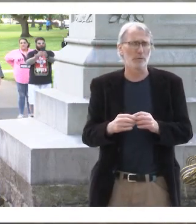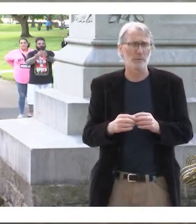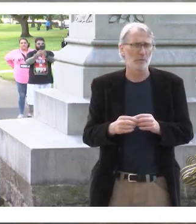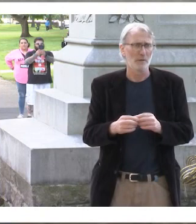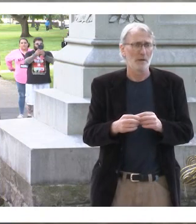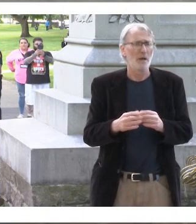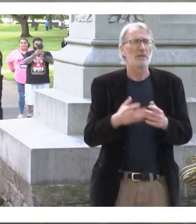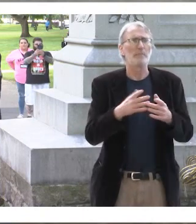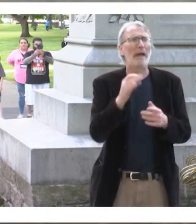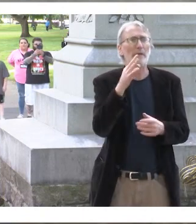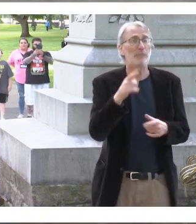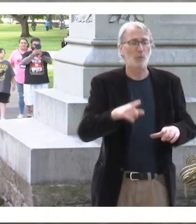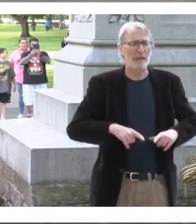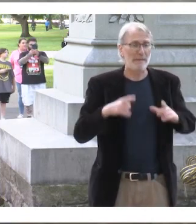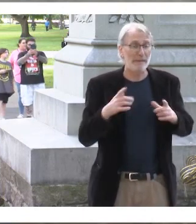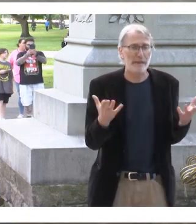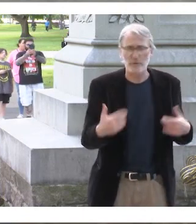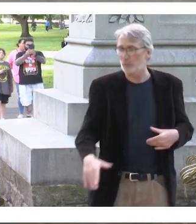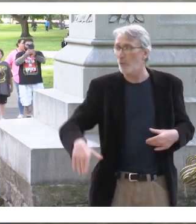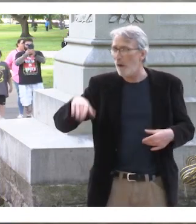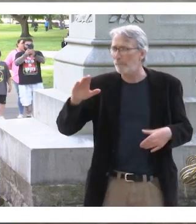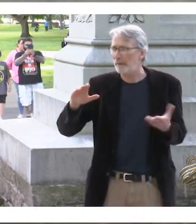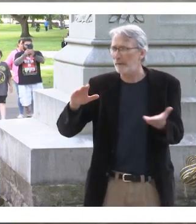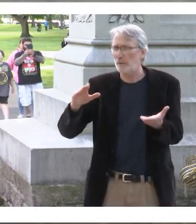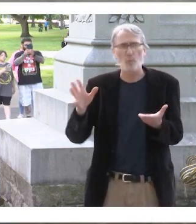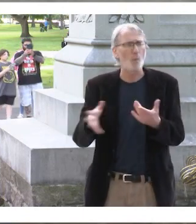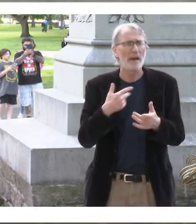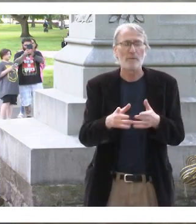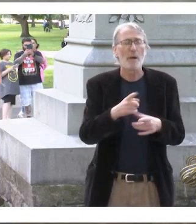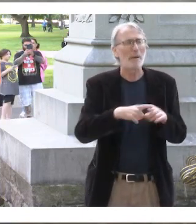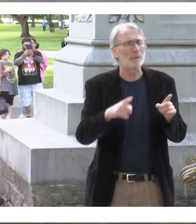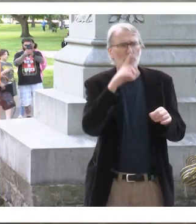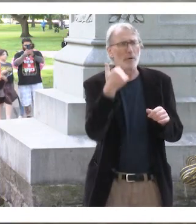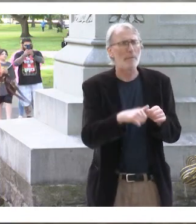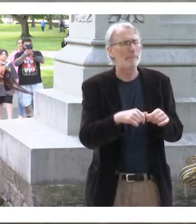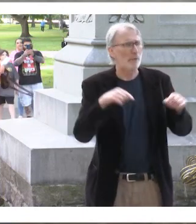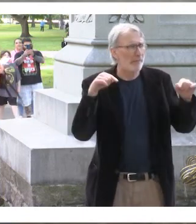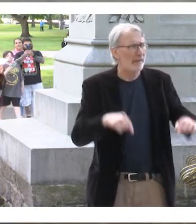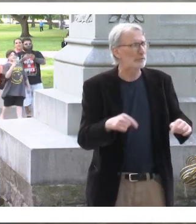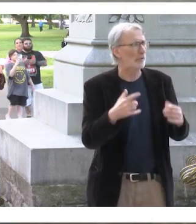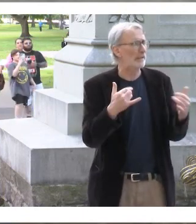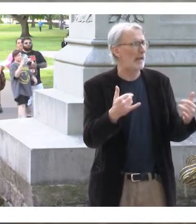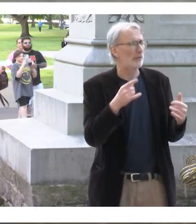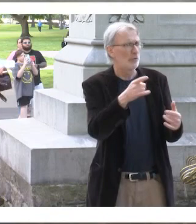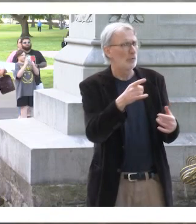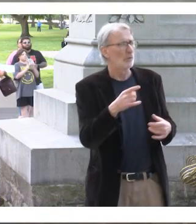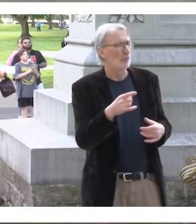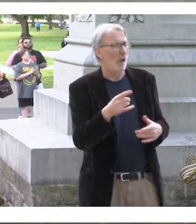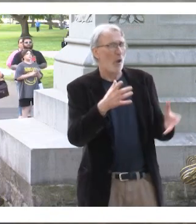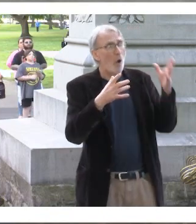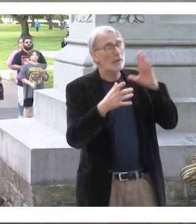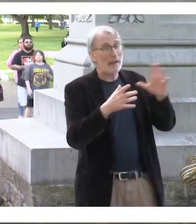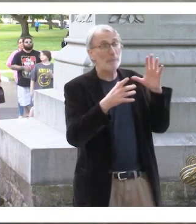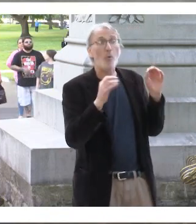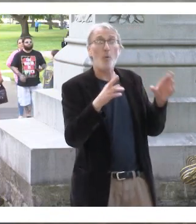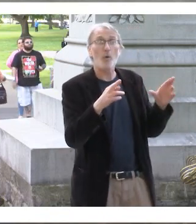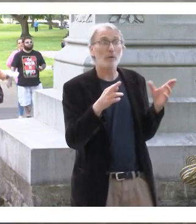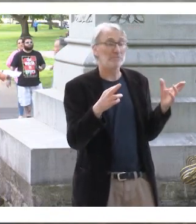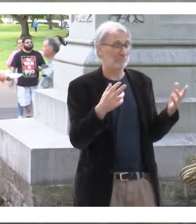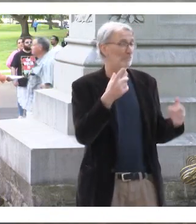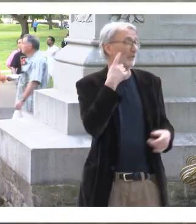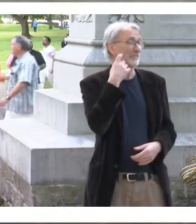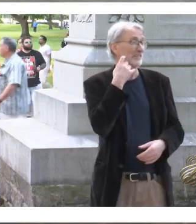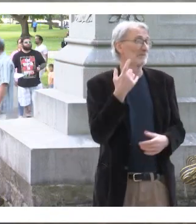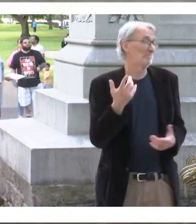grew up in this park or they live here now, that they can remember this park as something that either they were here when they were a child or as an